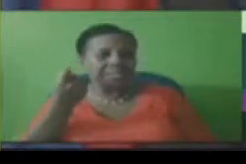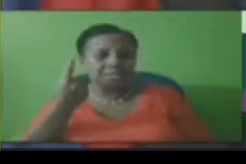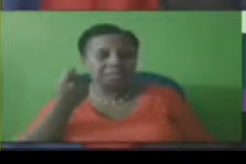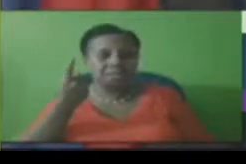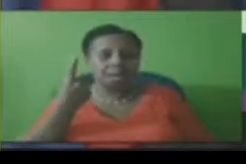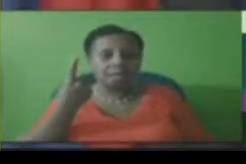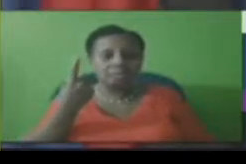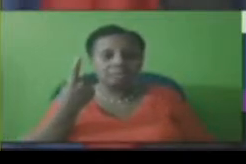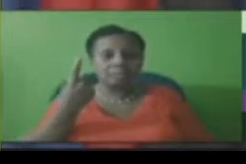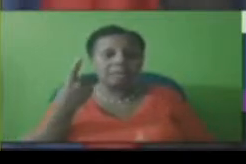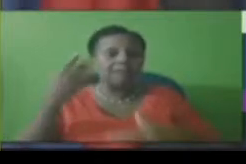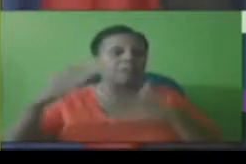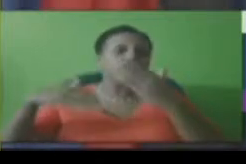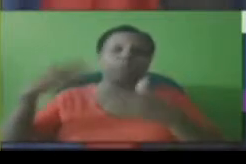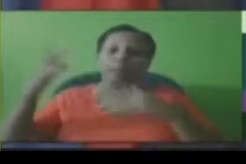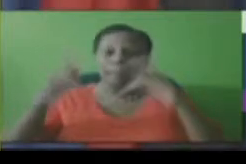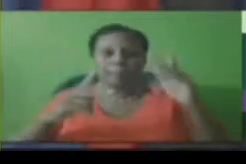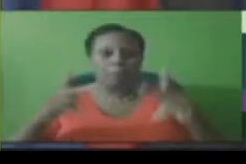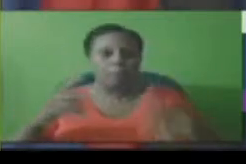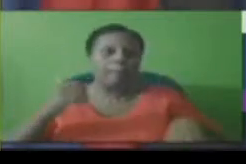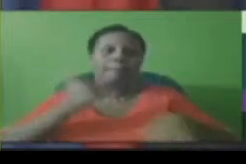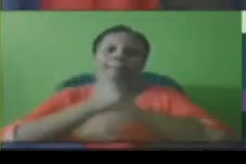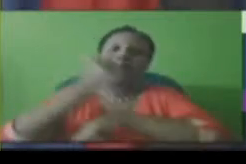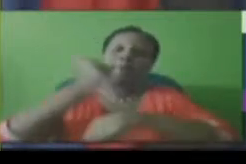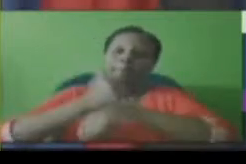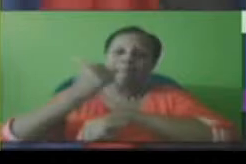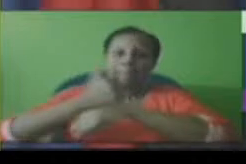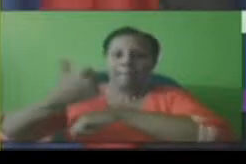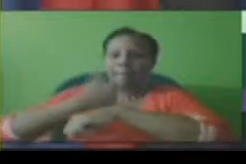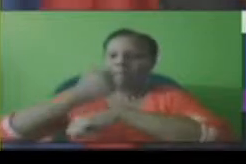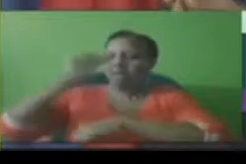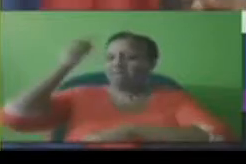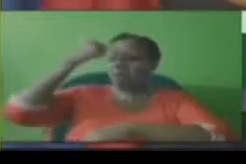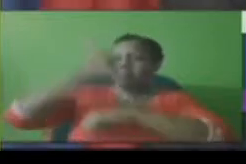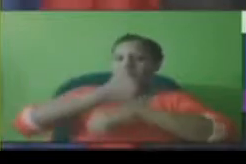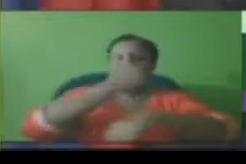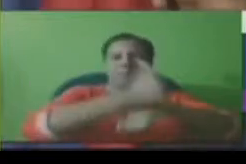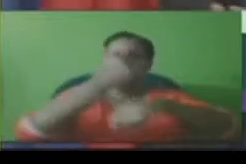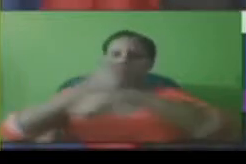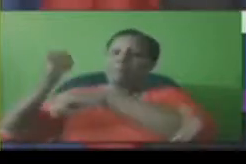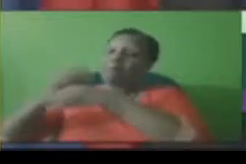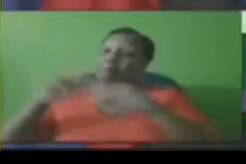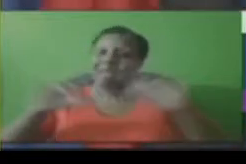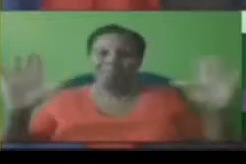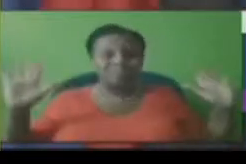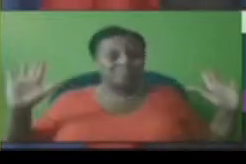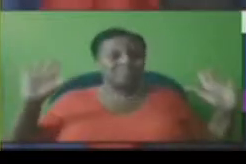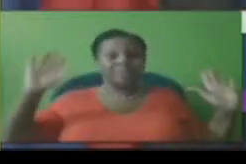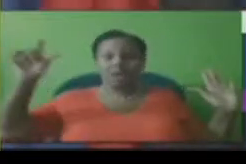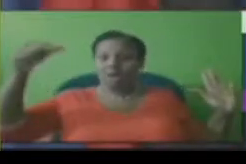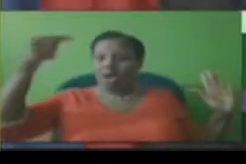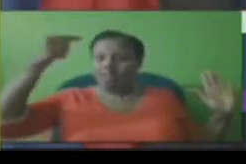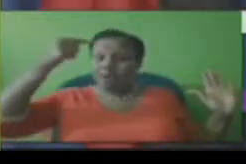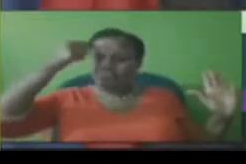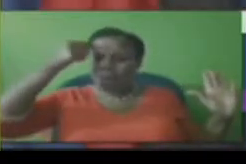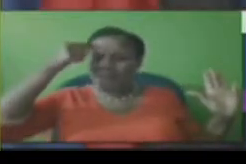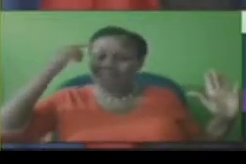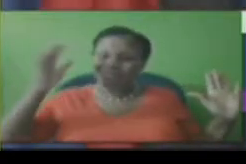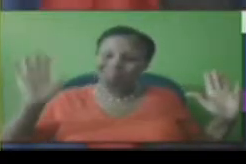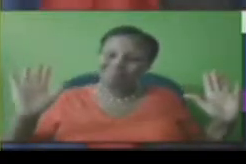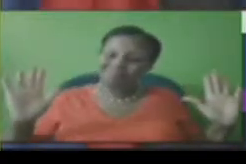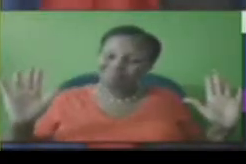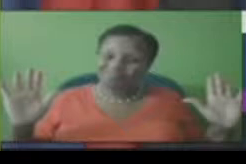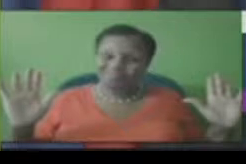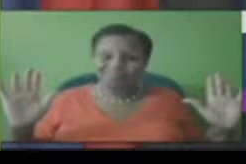to understand, the government is simply another facet of the country's operations.